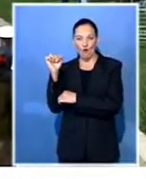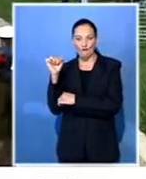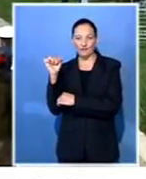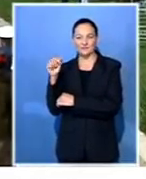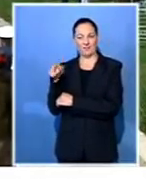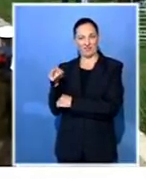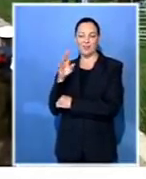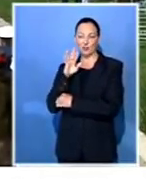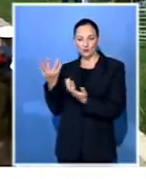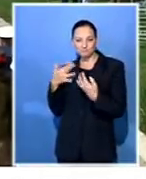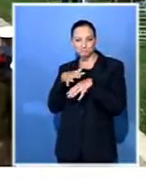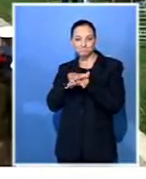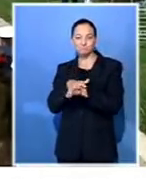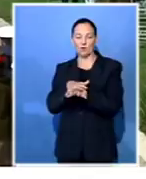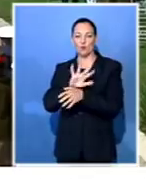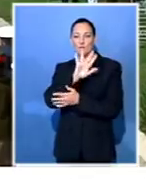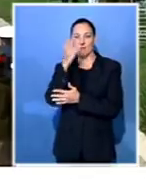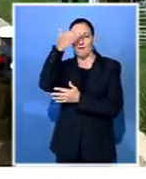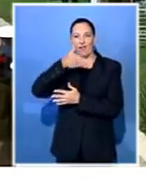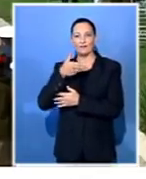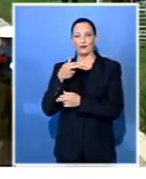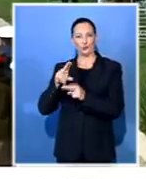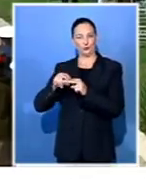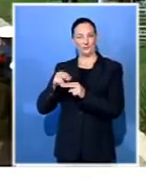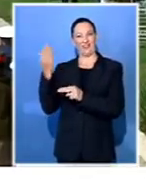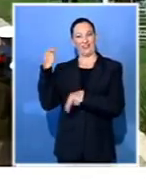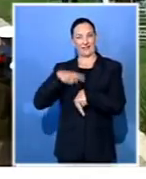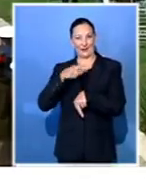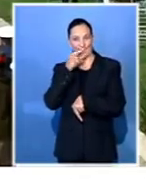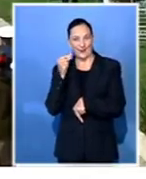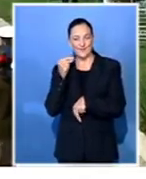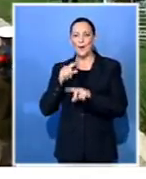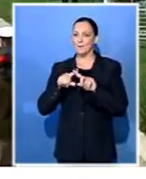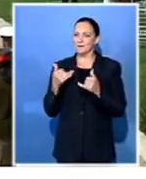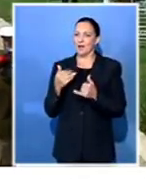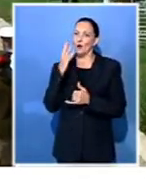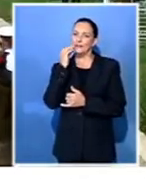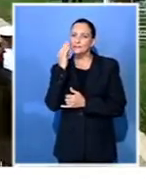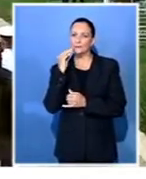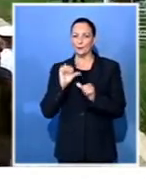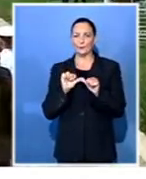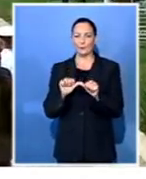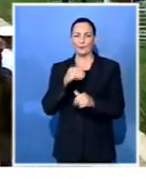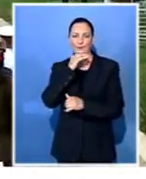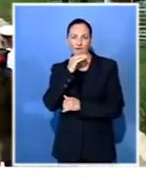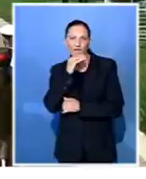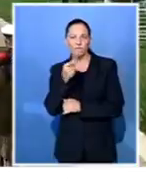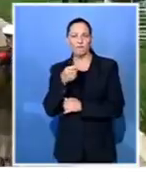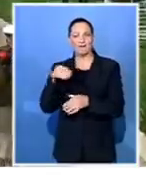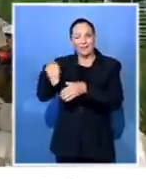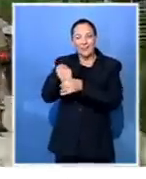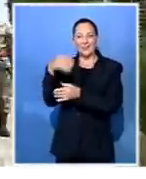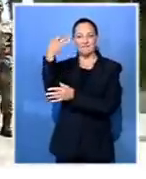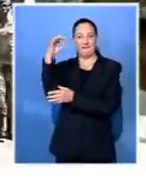with the Organization of African Unity, as it was called then. So had sufficient experience in issues of governance and